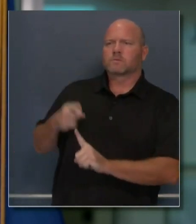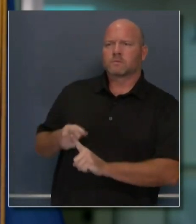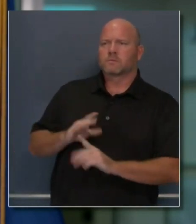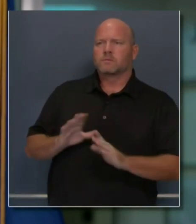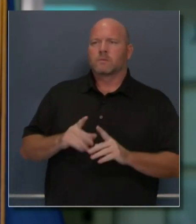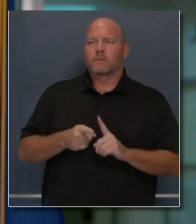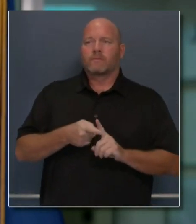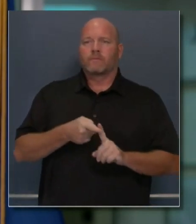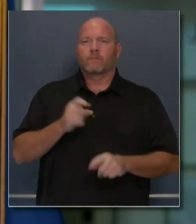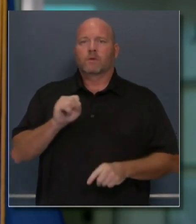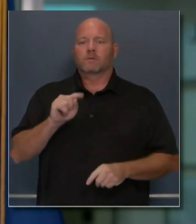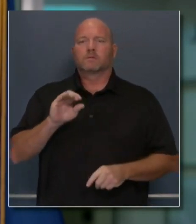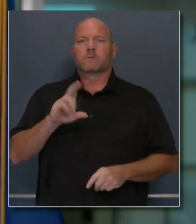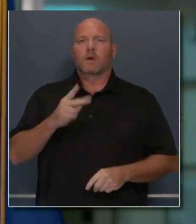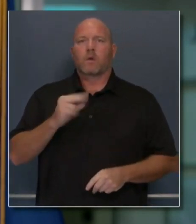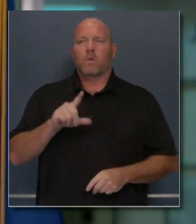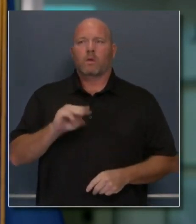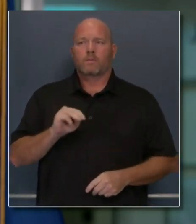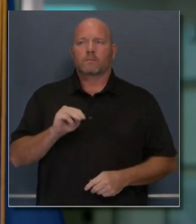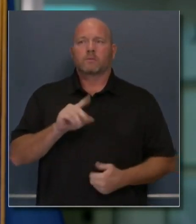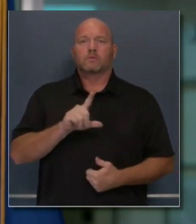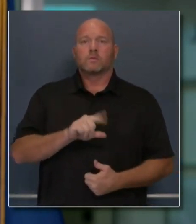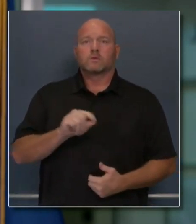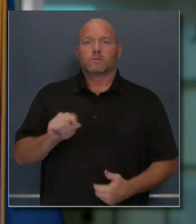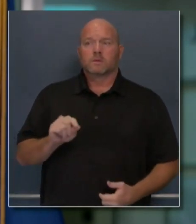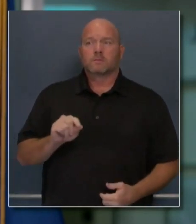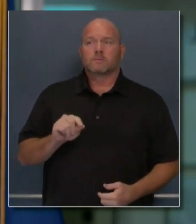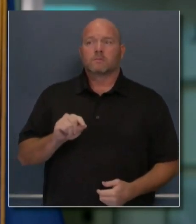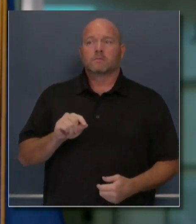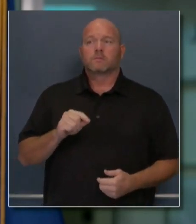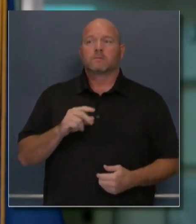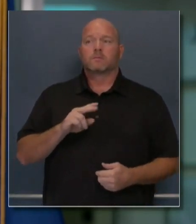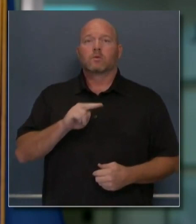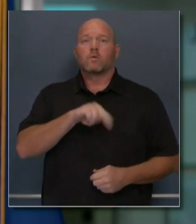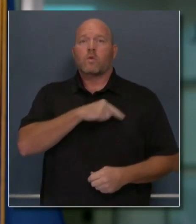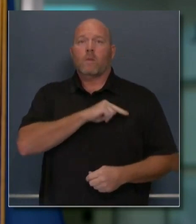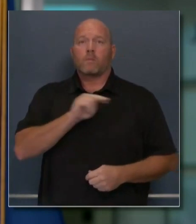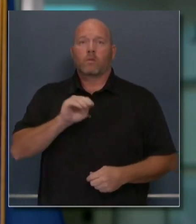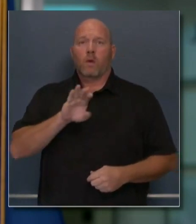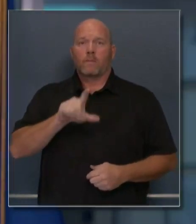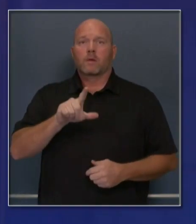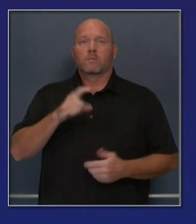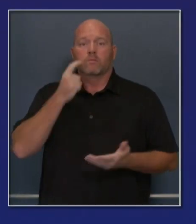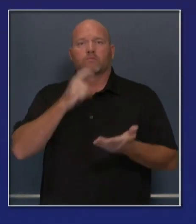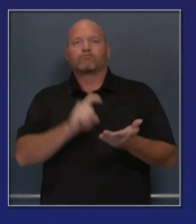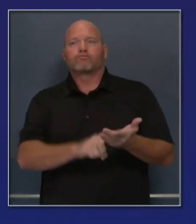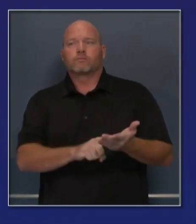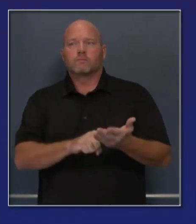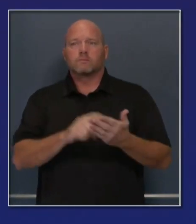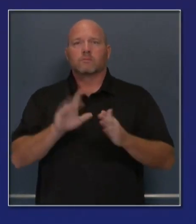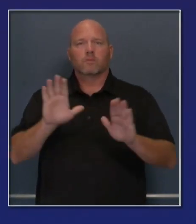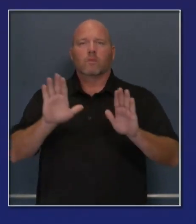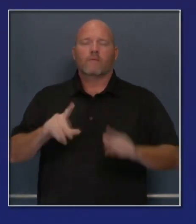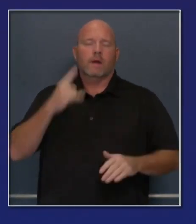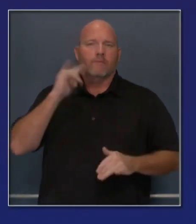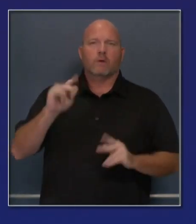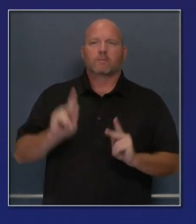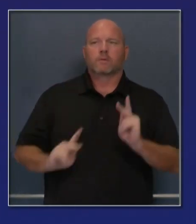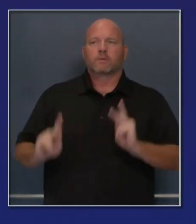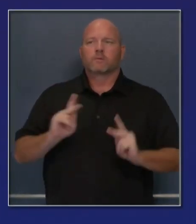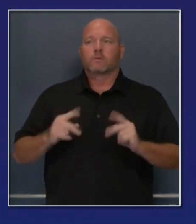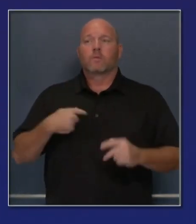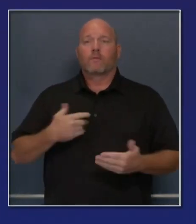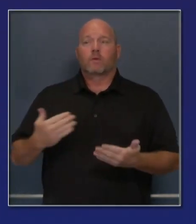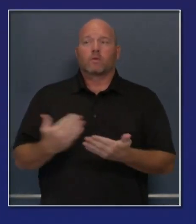The 2020 Nobel Prizes have once again recognized some extraordinary Californians. After all, we have more startups,